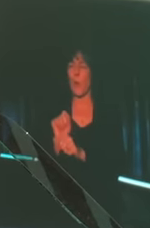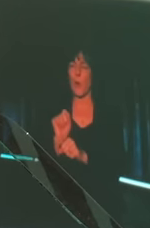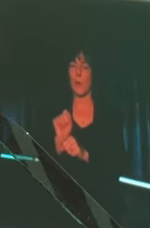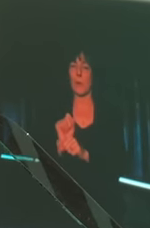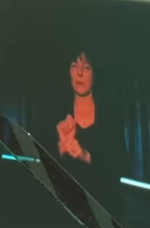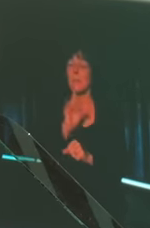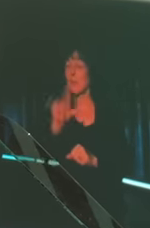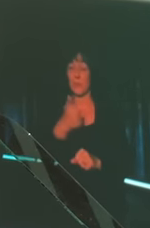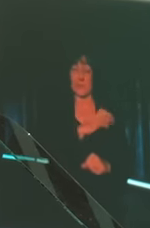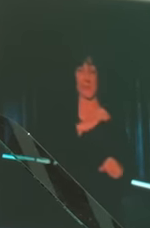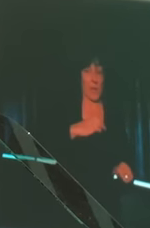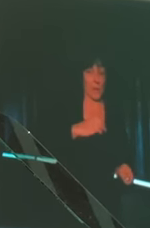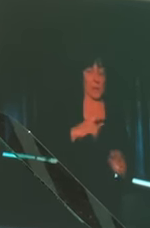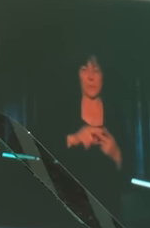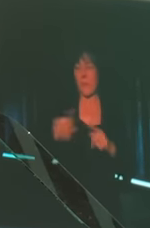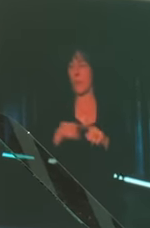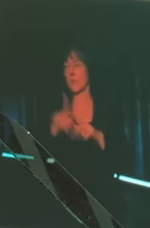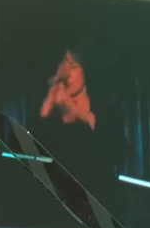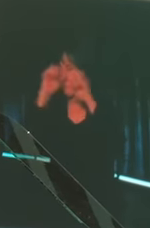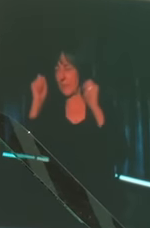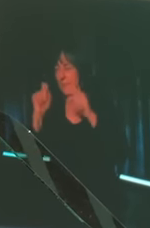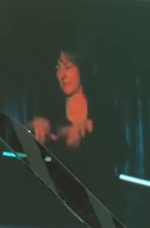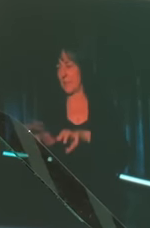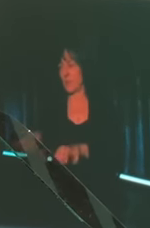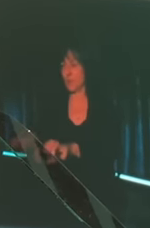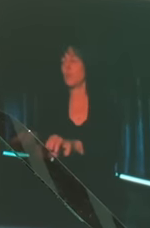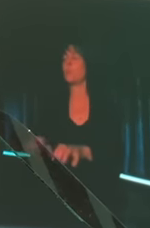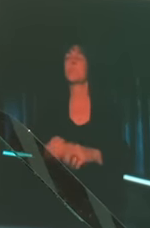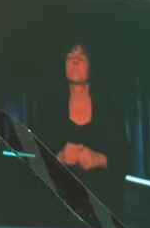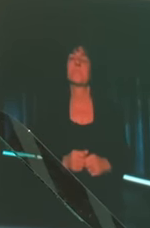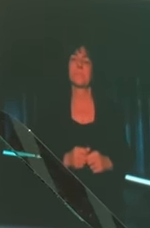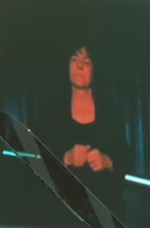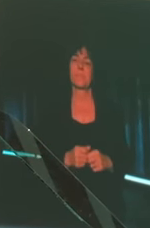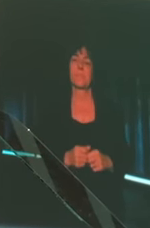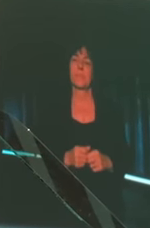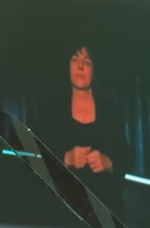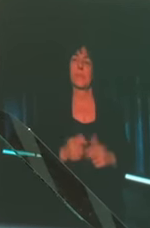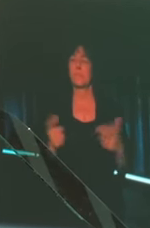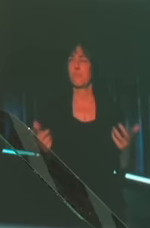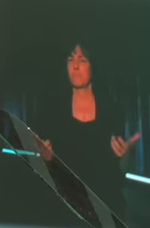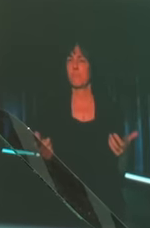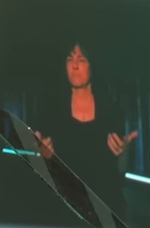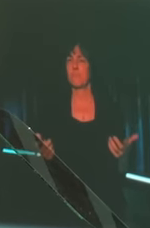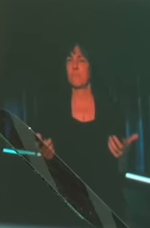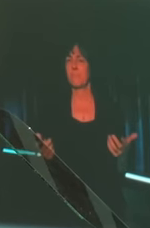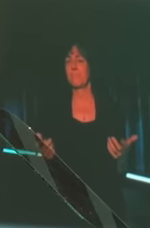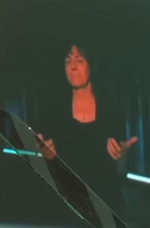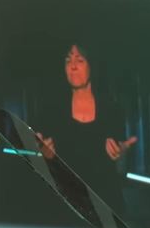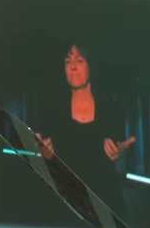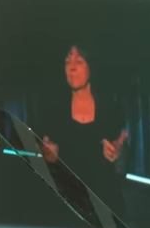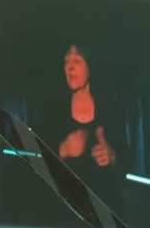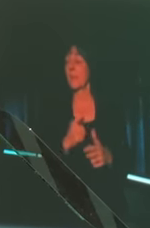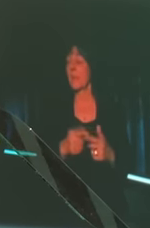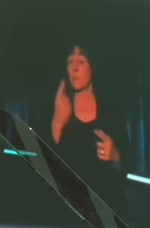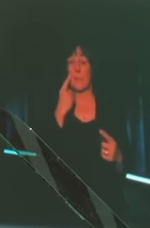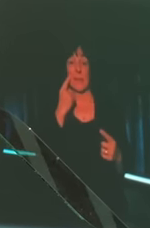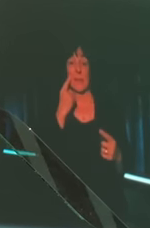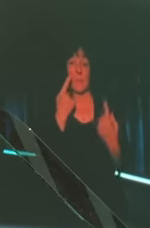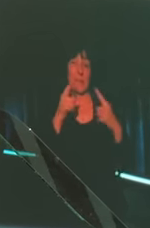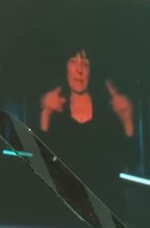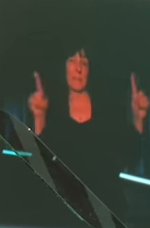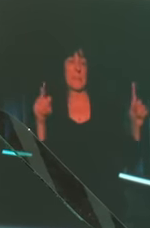not just the Congress, but that the administration is doing. And then When we think about